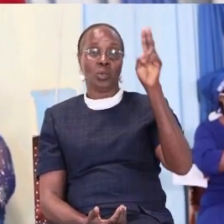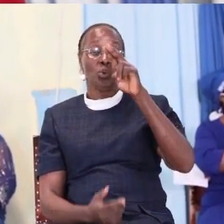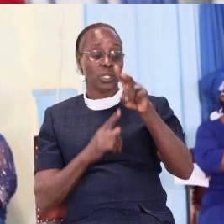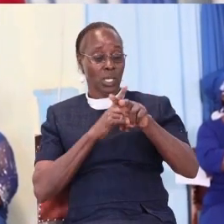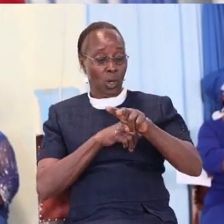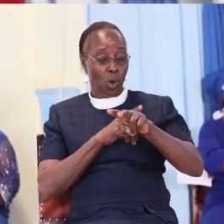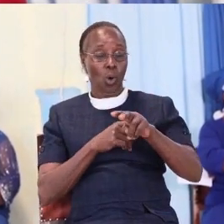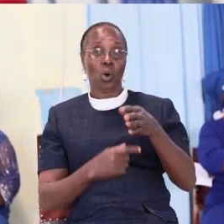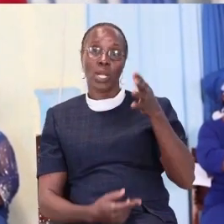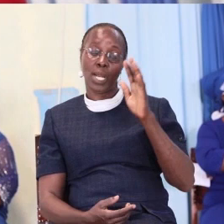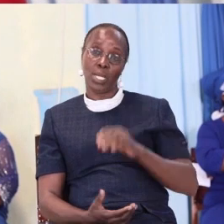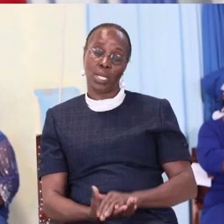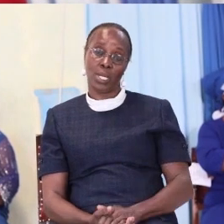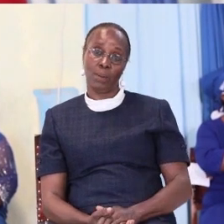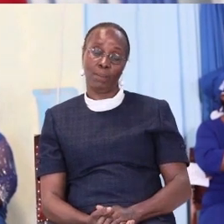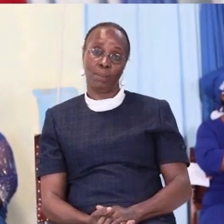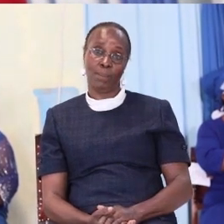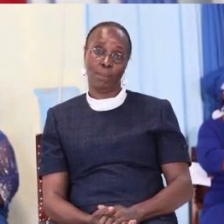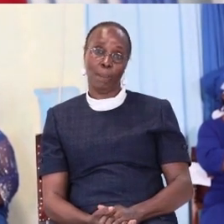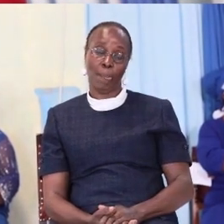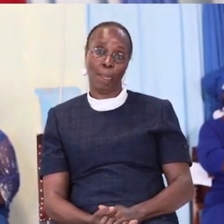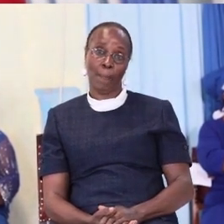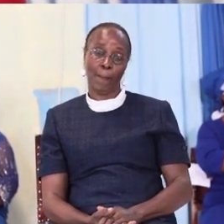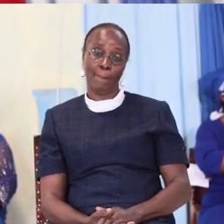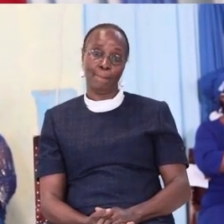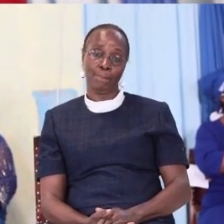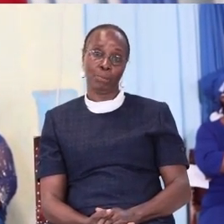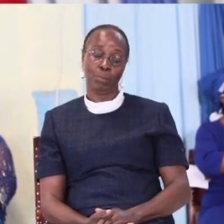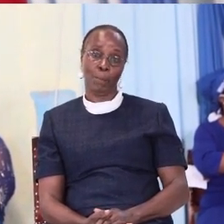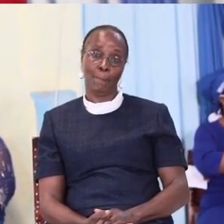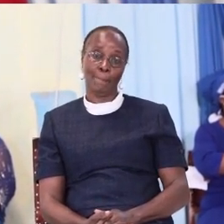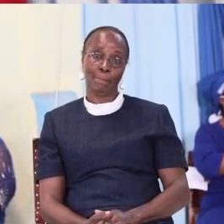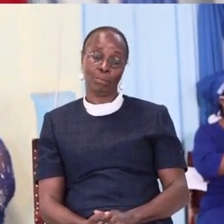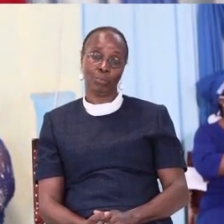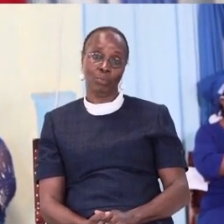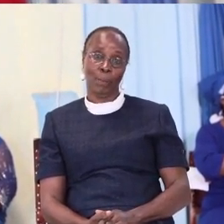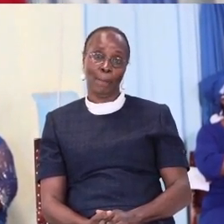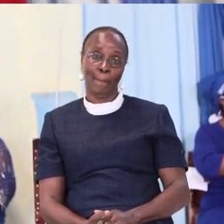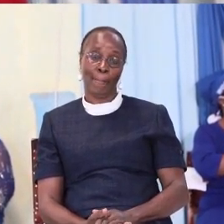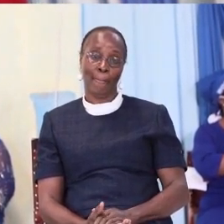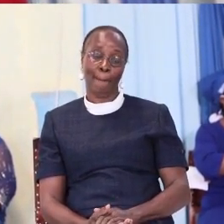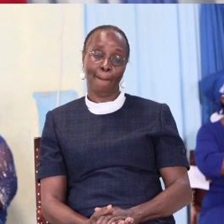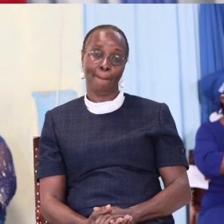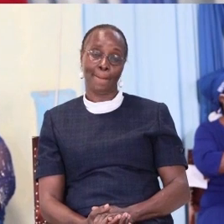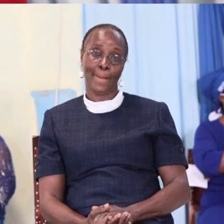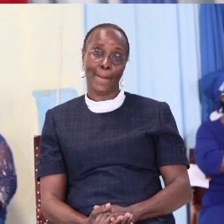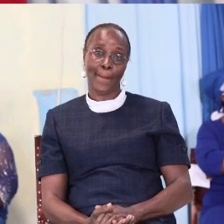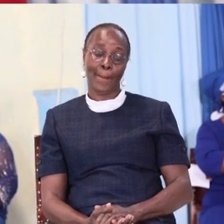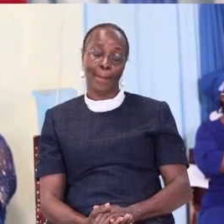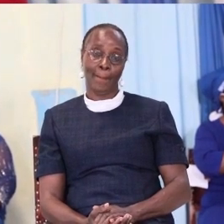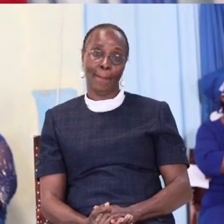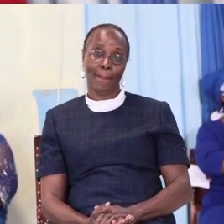had said to you from the fire on the day that you were gathered there at the